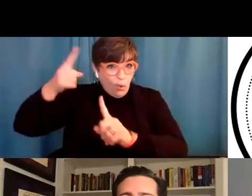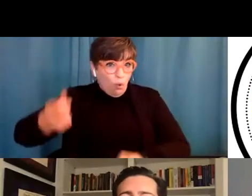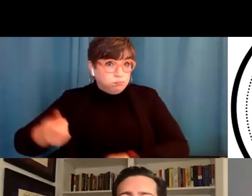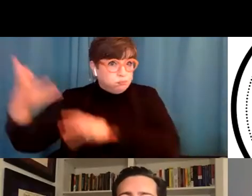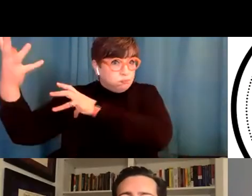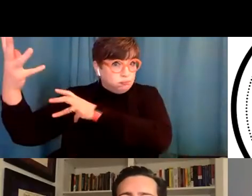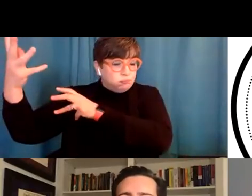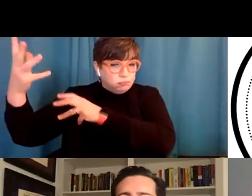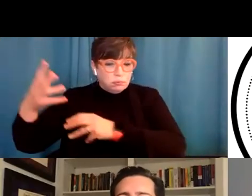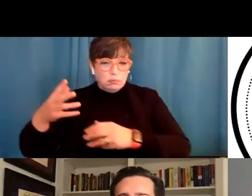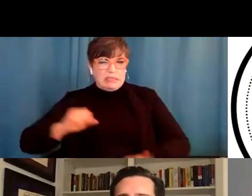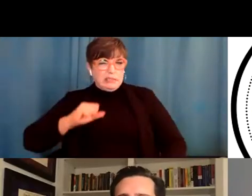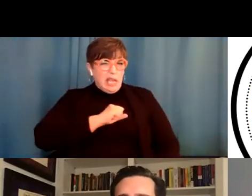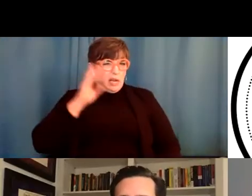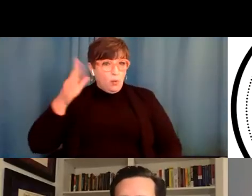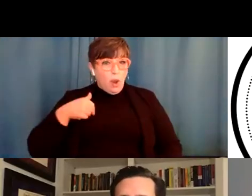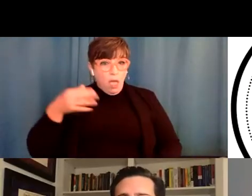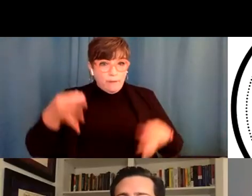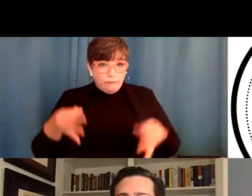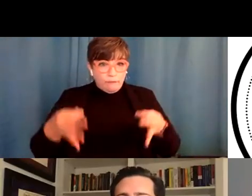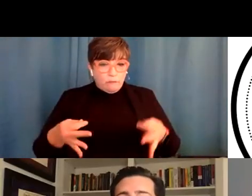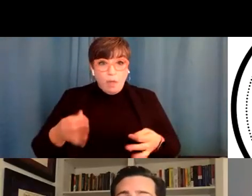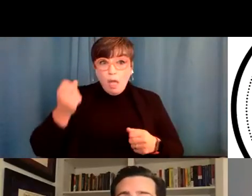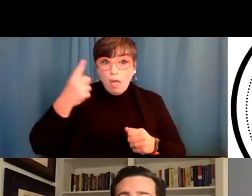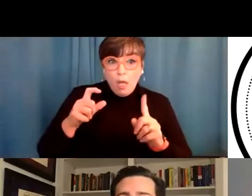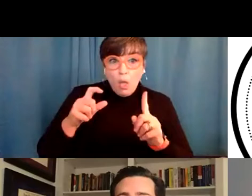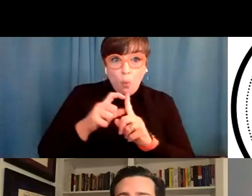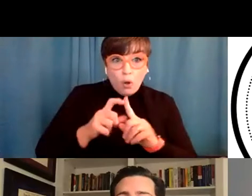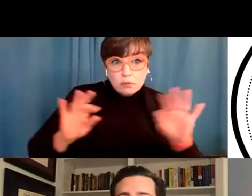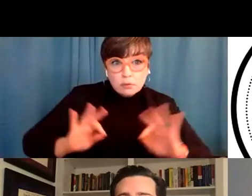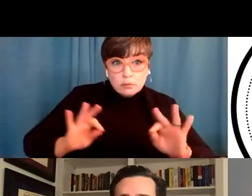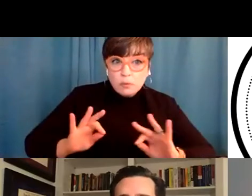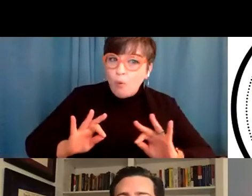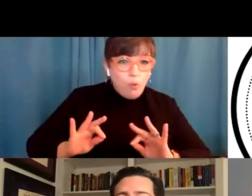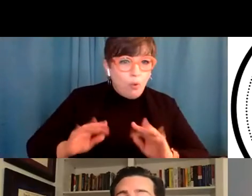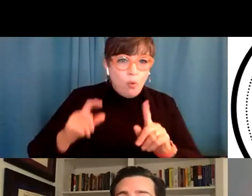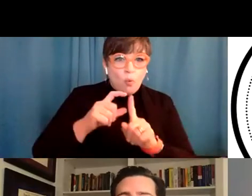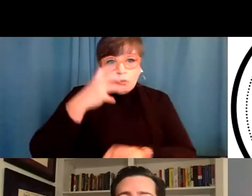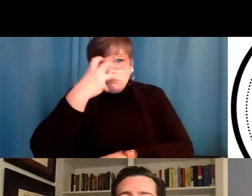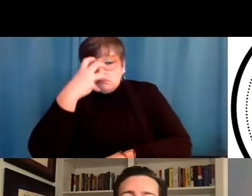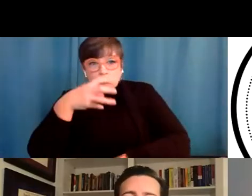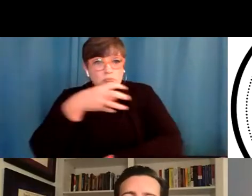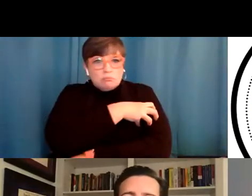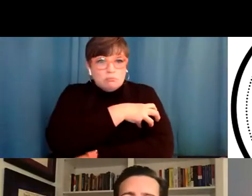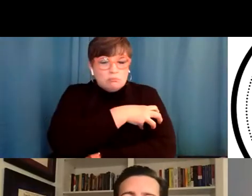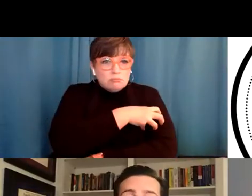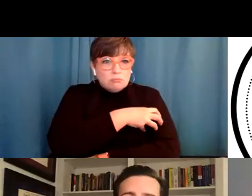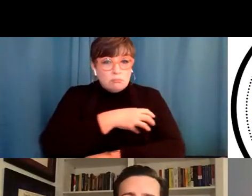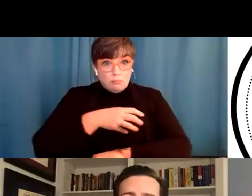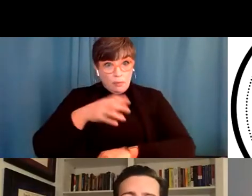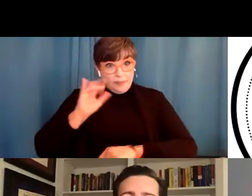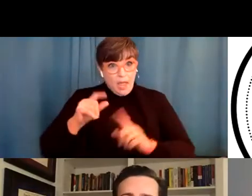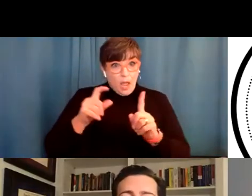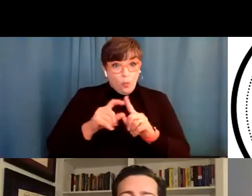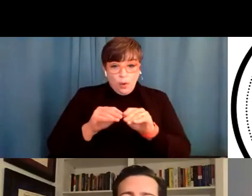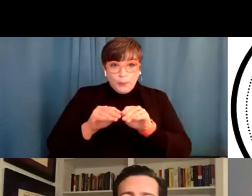there is that words are not innocent, that they can inspire people to action. And sometimes that action can be positive